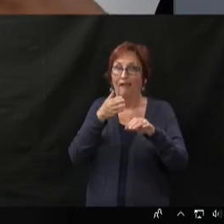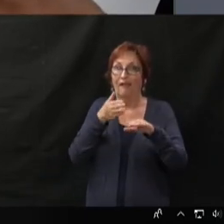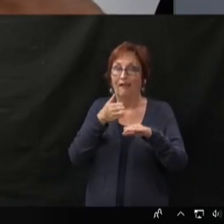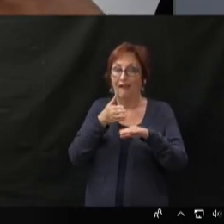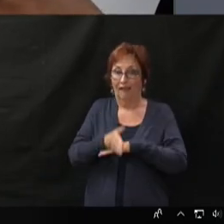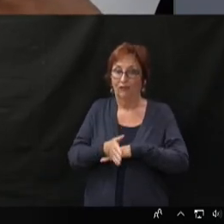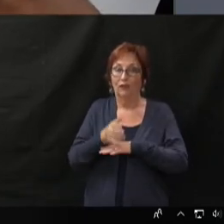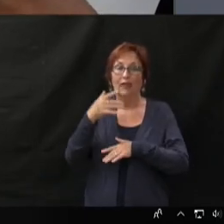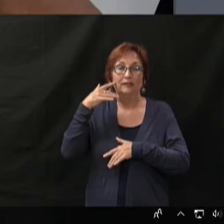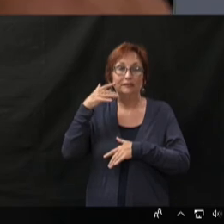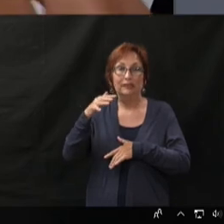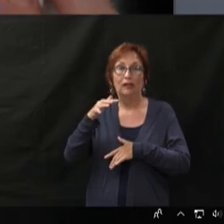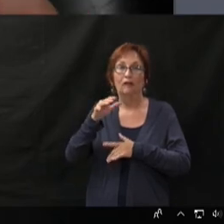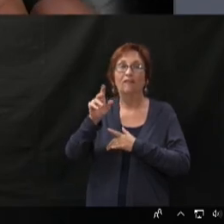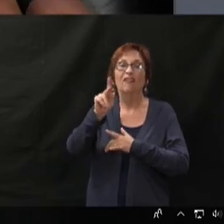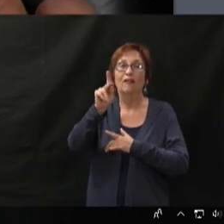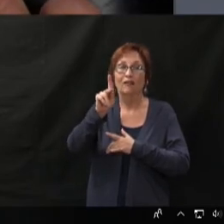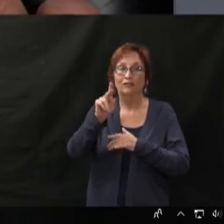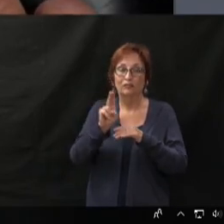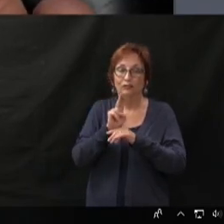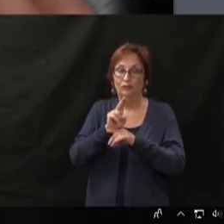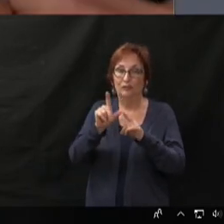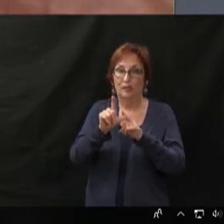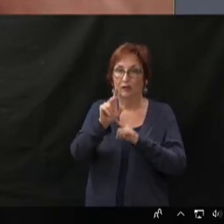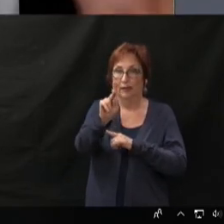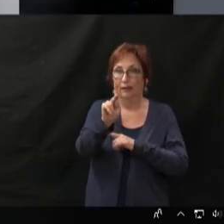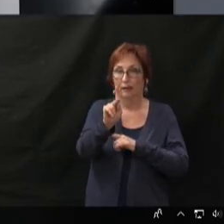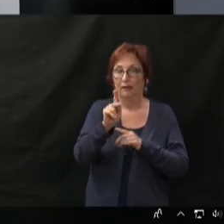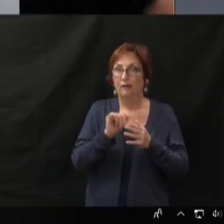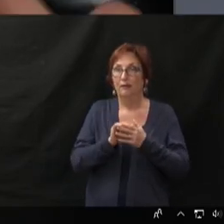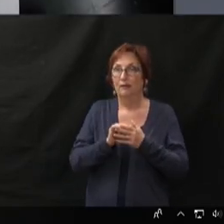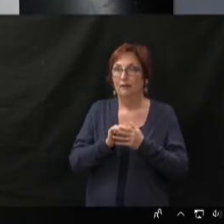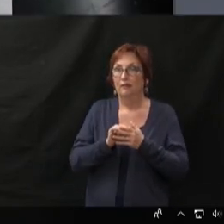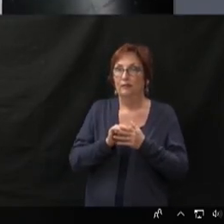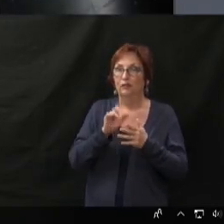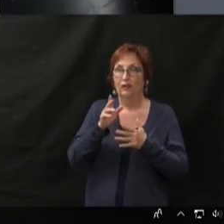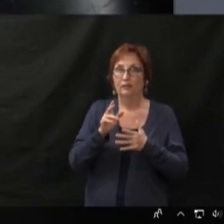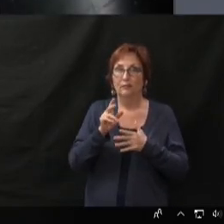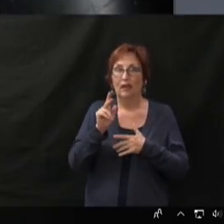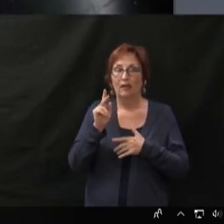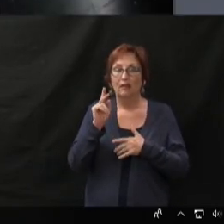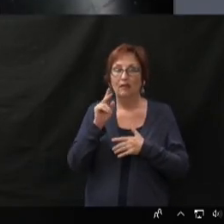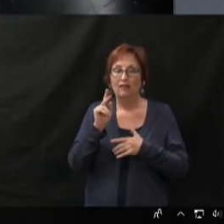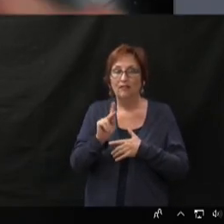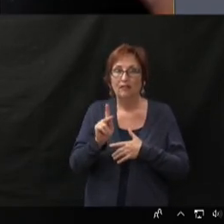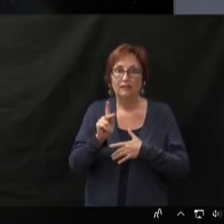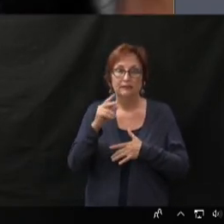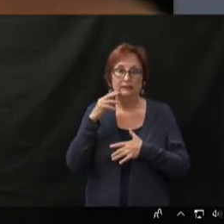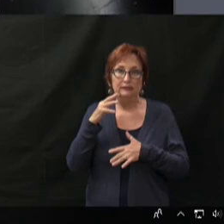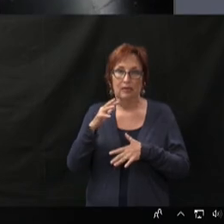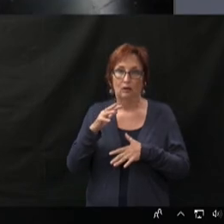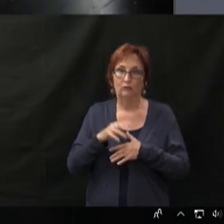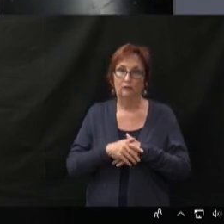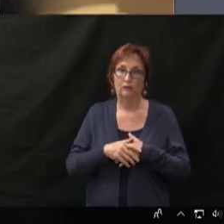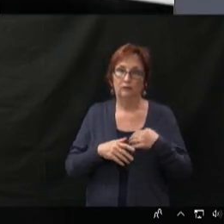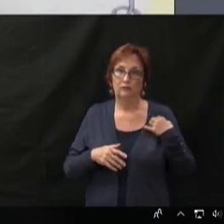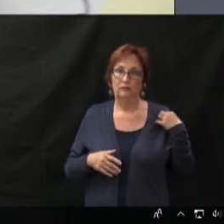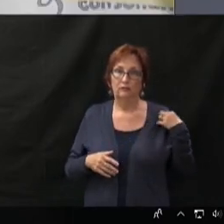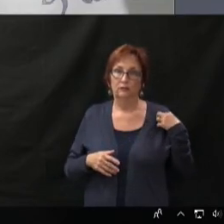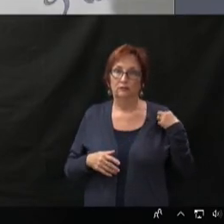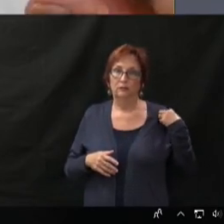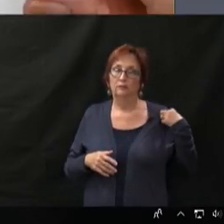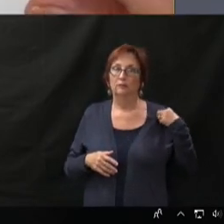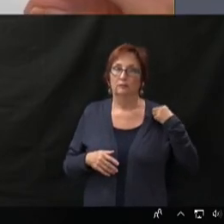k to use a k. Okay, so here's my k sound. And